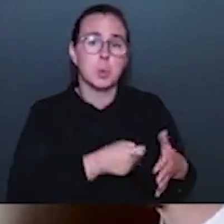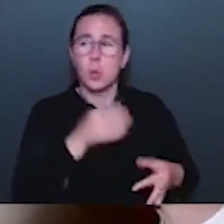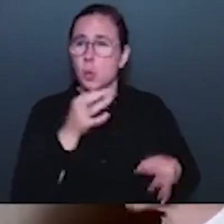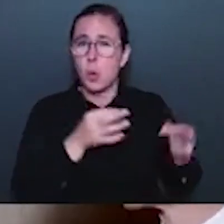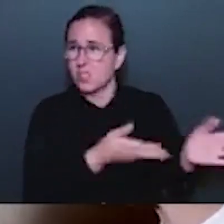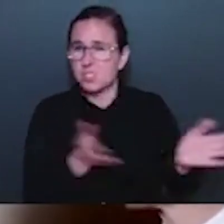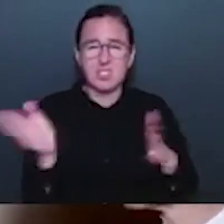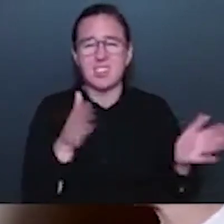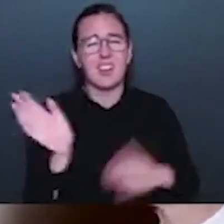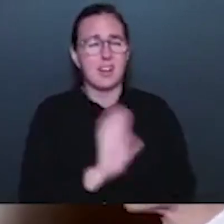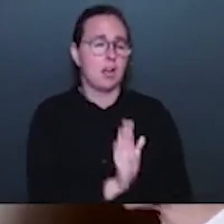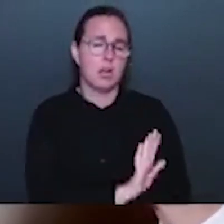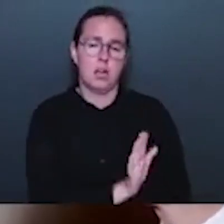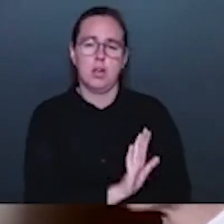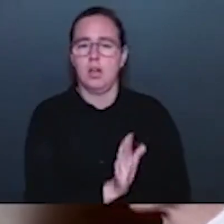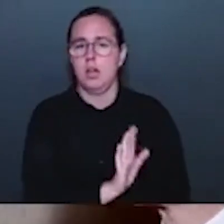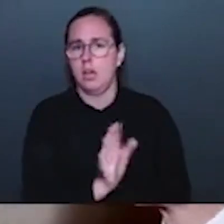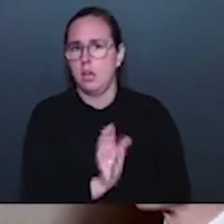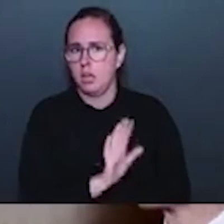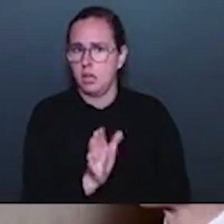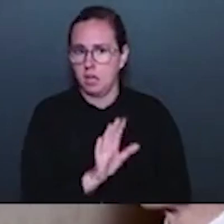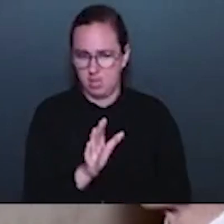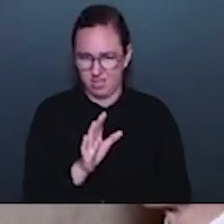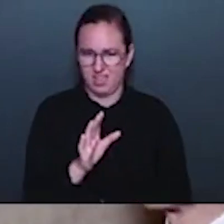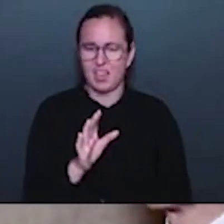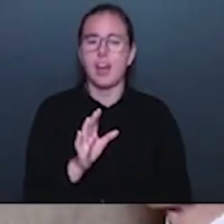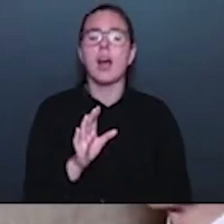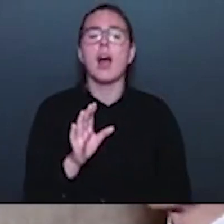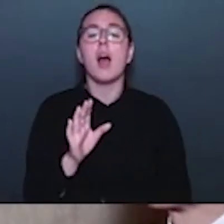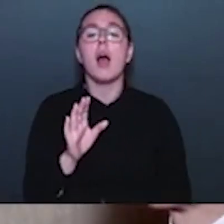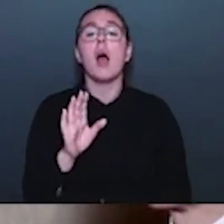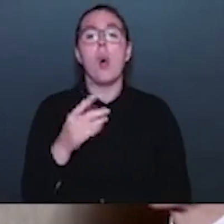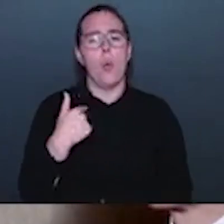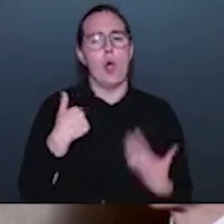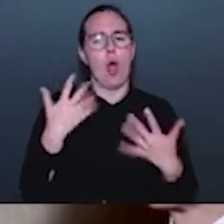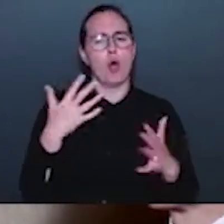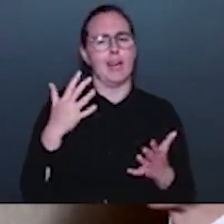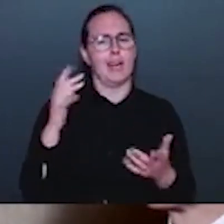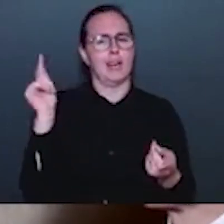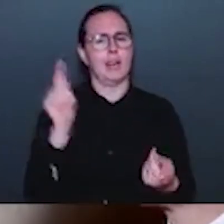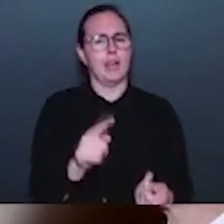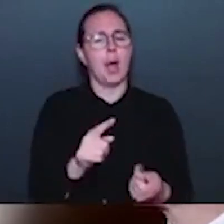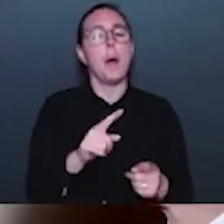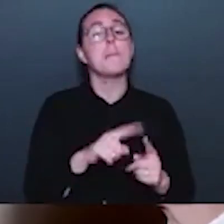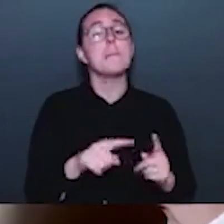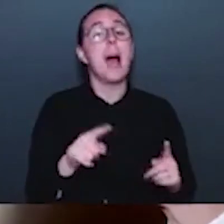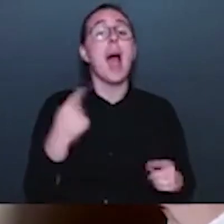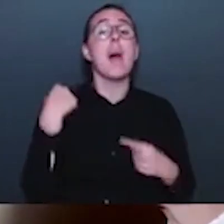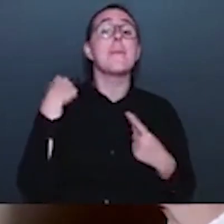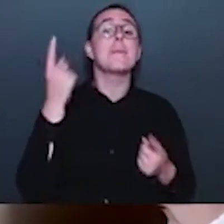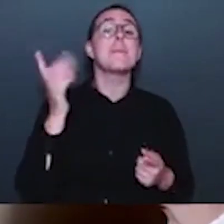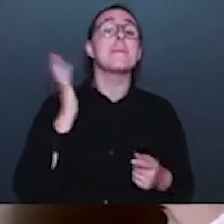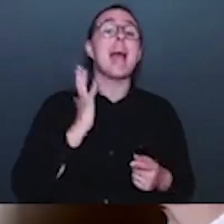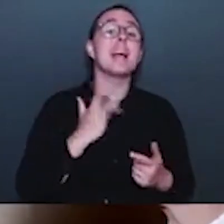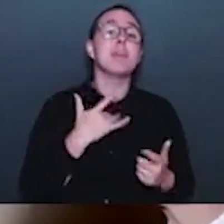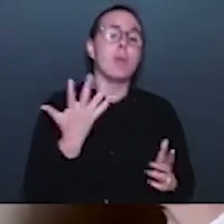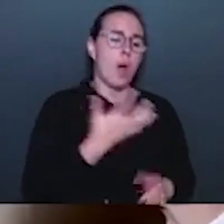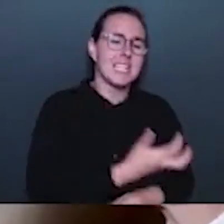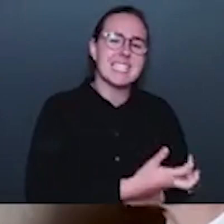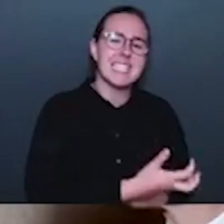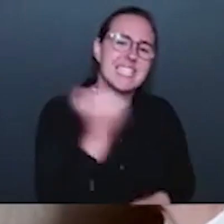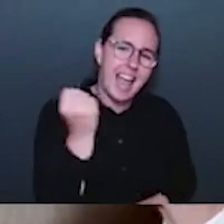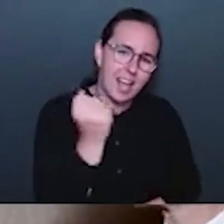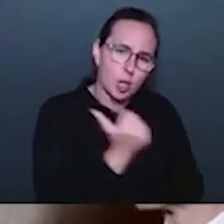this makes it clear because when the drugs were confiscated, people then, in order to avoid becoming